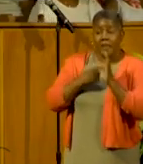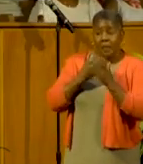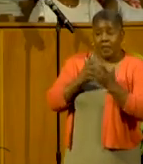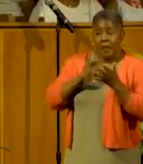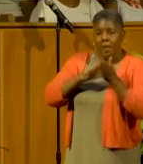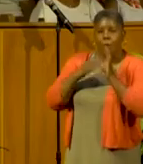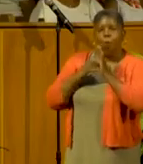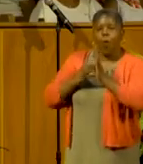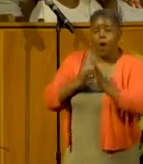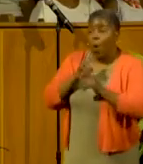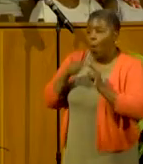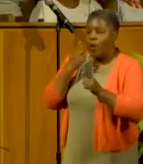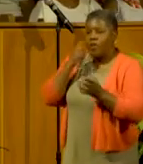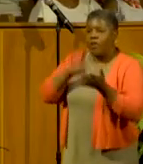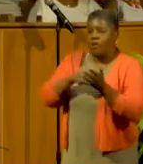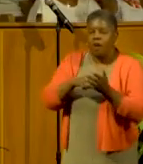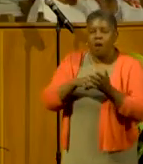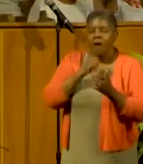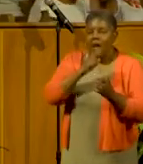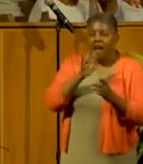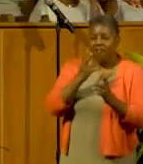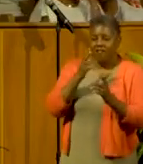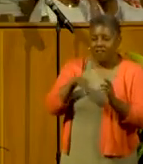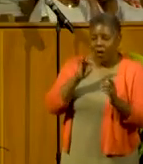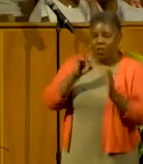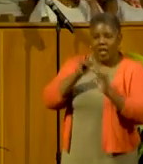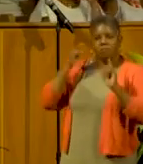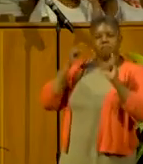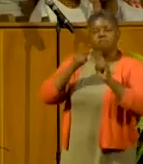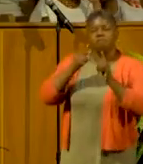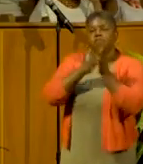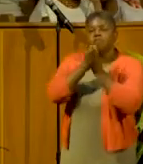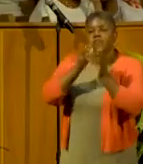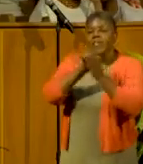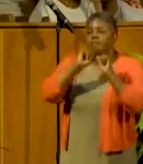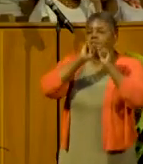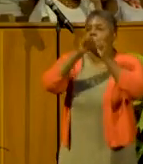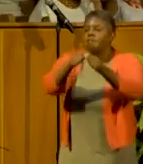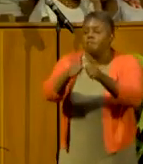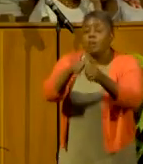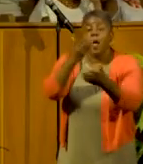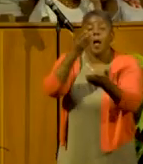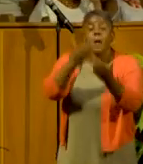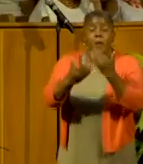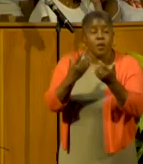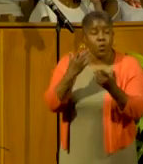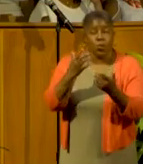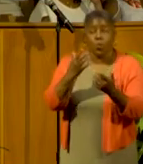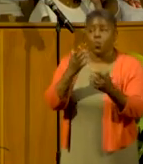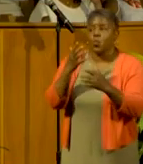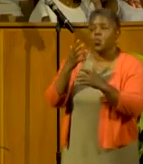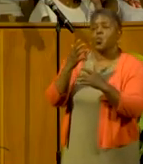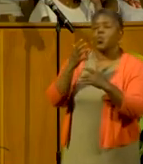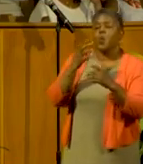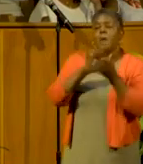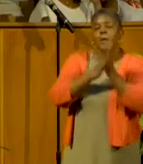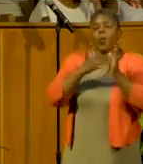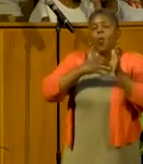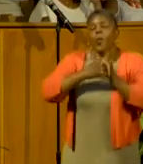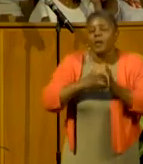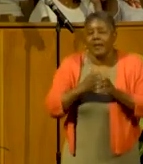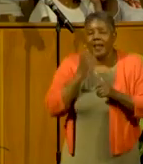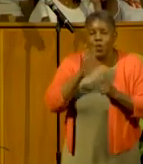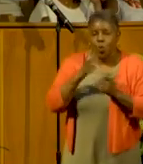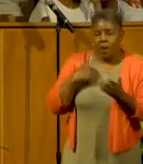things. When you've not found that place, that purpose, that passion that sustains you, you might be susceptible to some things. You